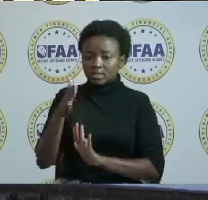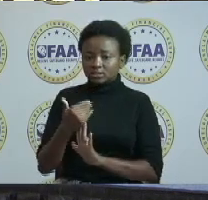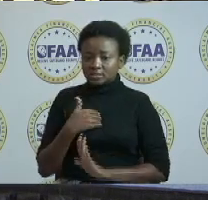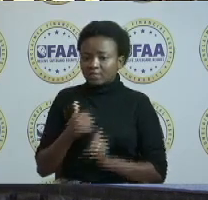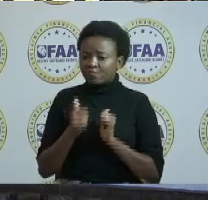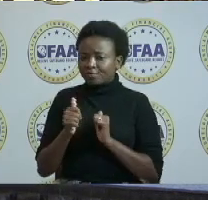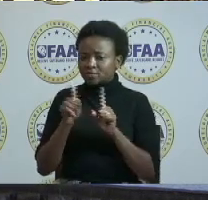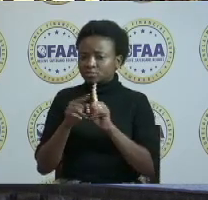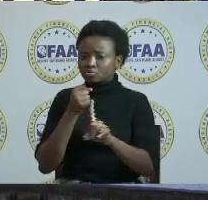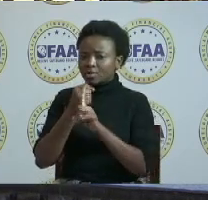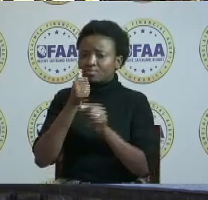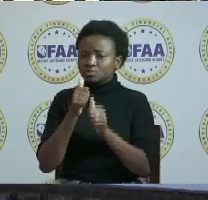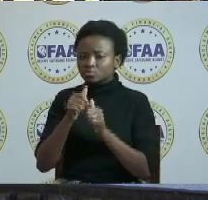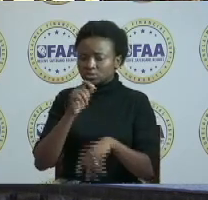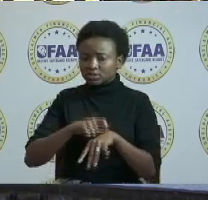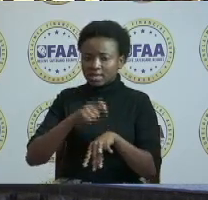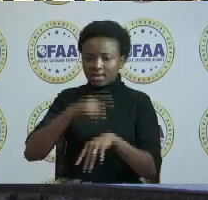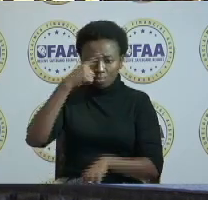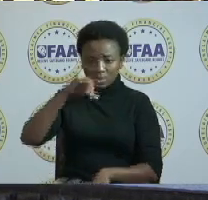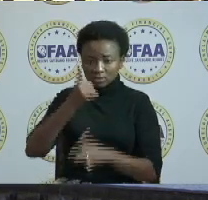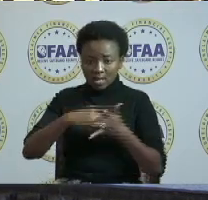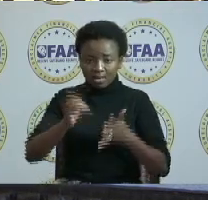be once this policy framework comes through.